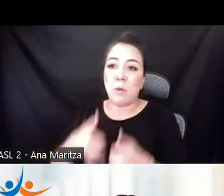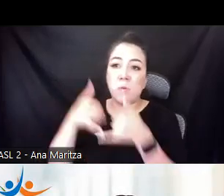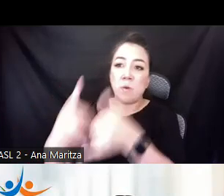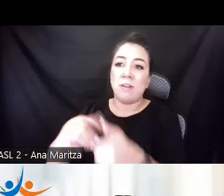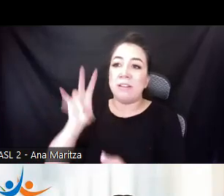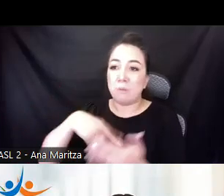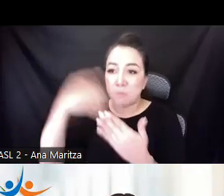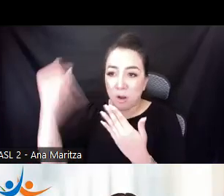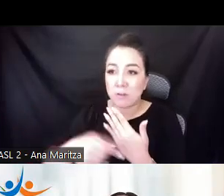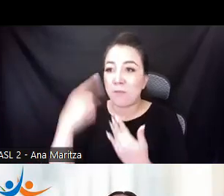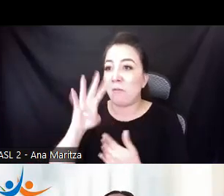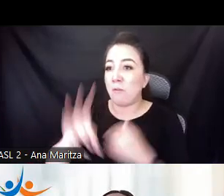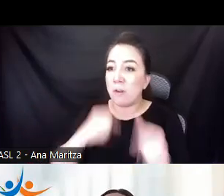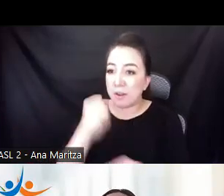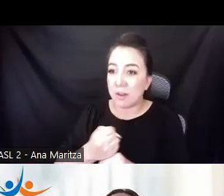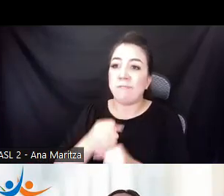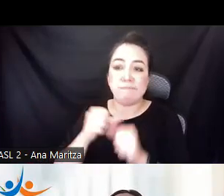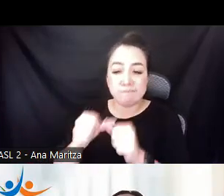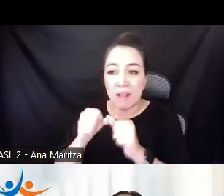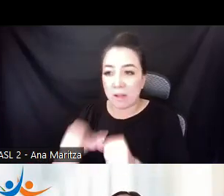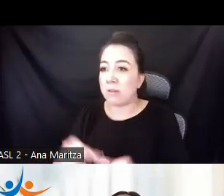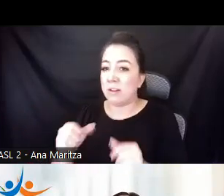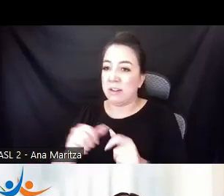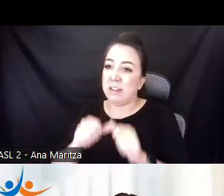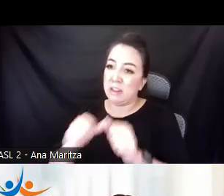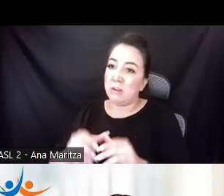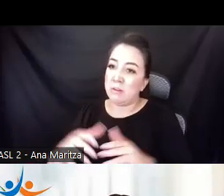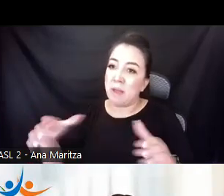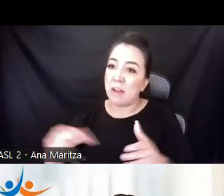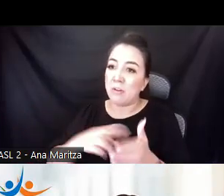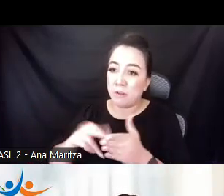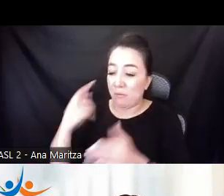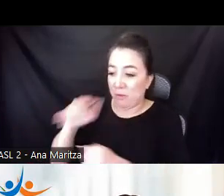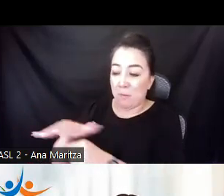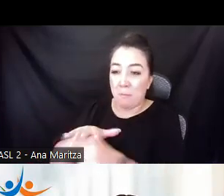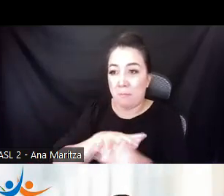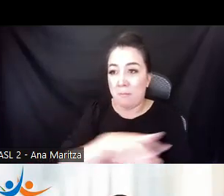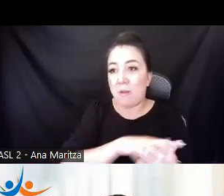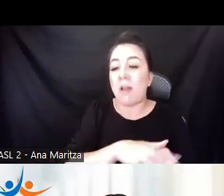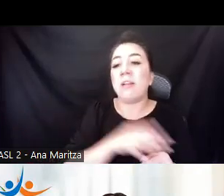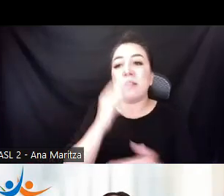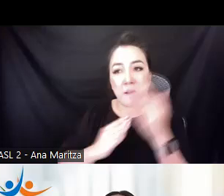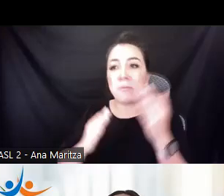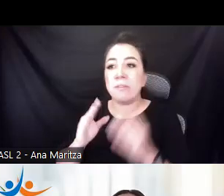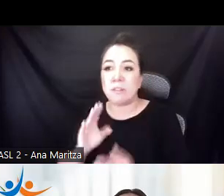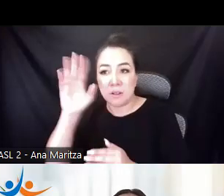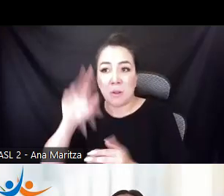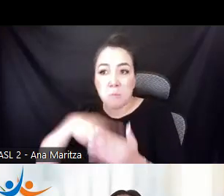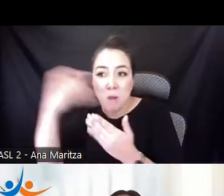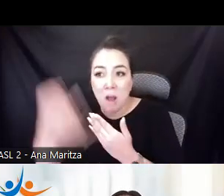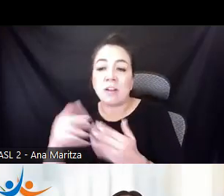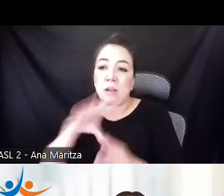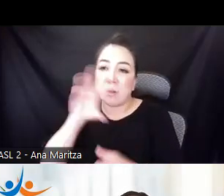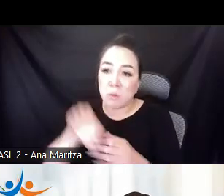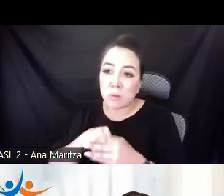projects for a 4-year funding cycle to continue expanding research among those populations. And some of these innovative projects include